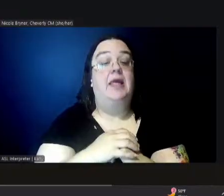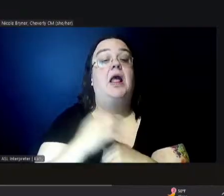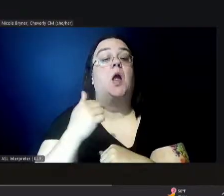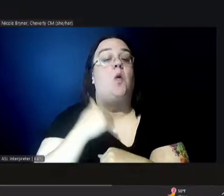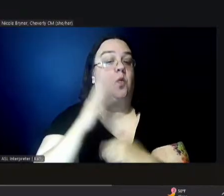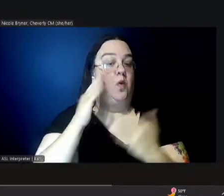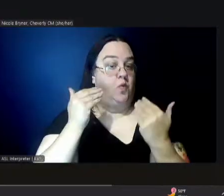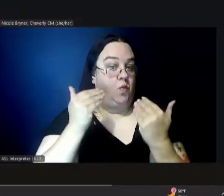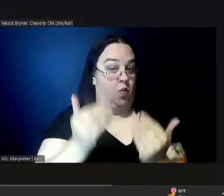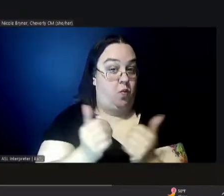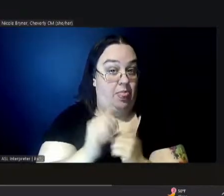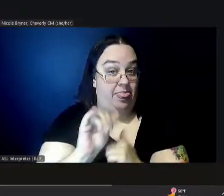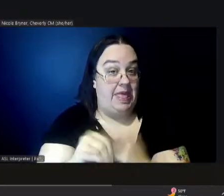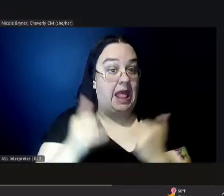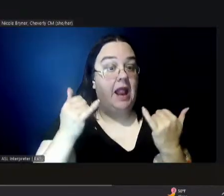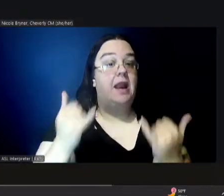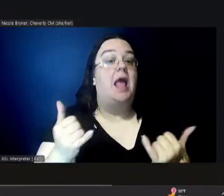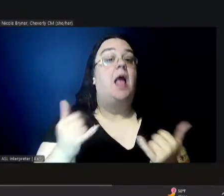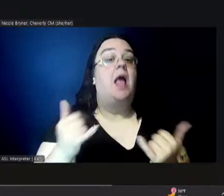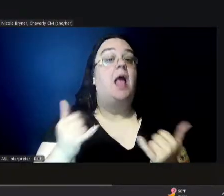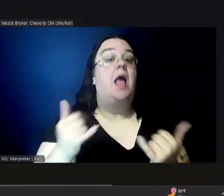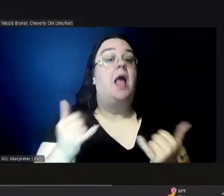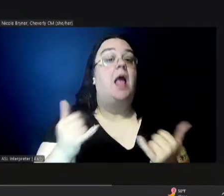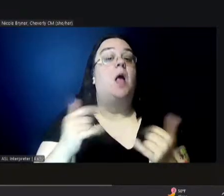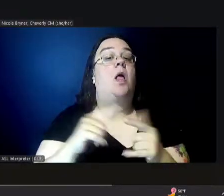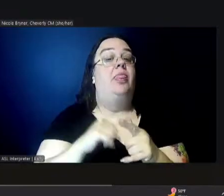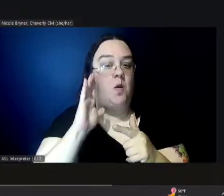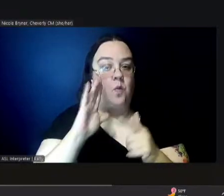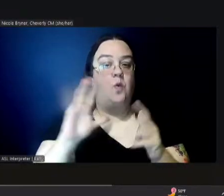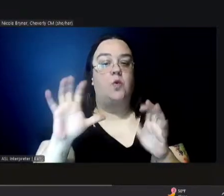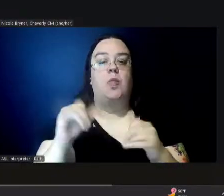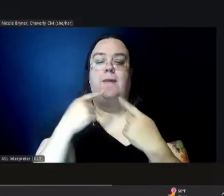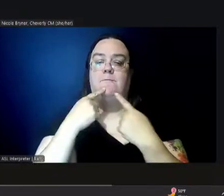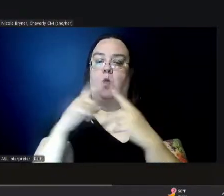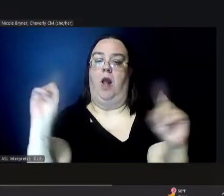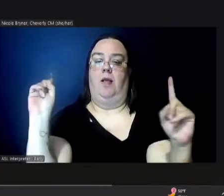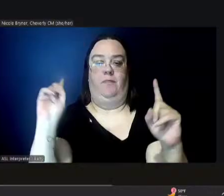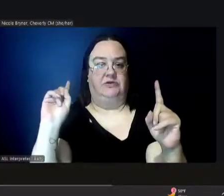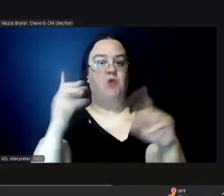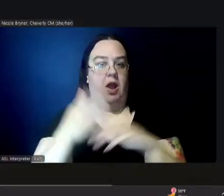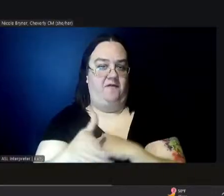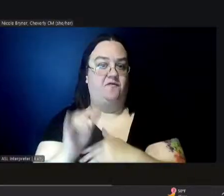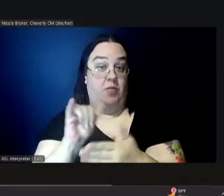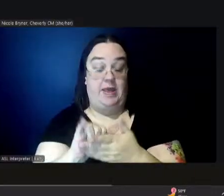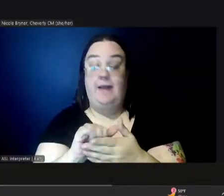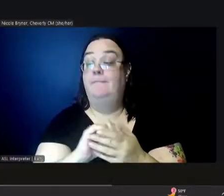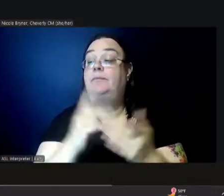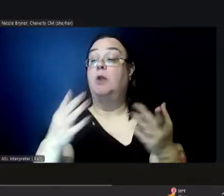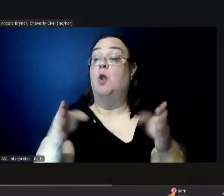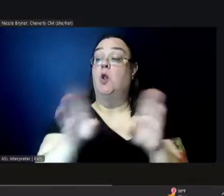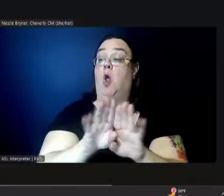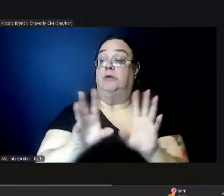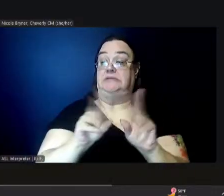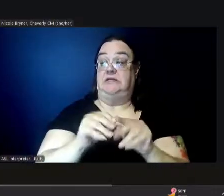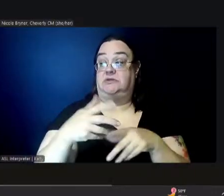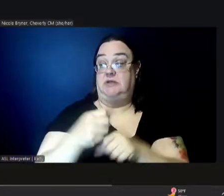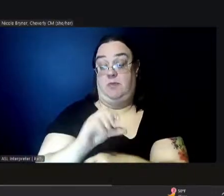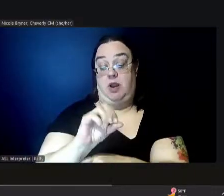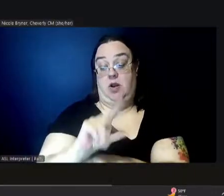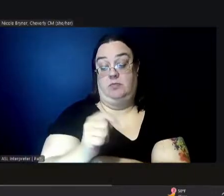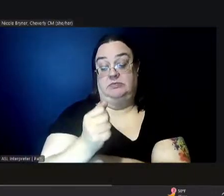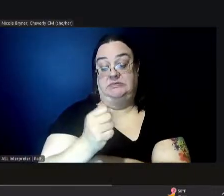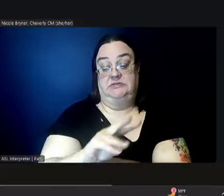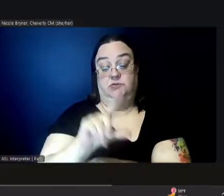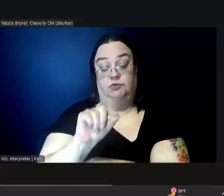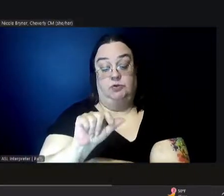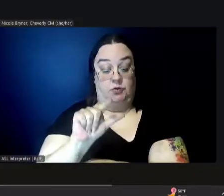that now, and then we will move on with the proclamations afterwards. Closed session summary, October 16,